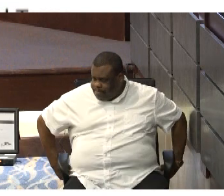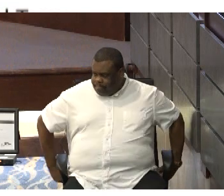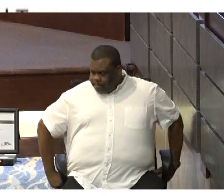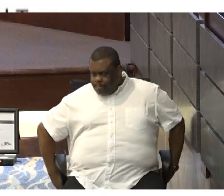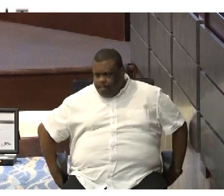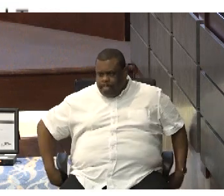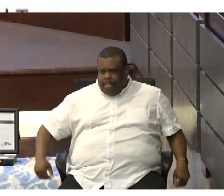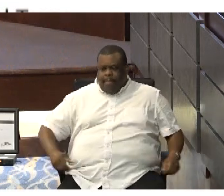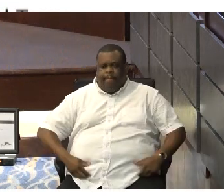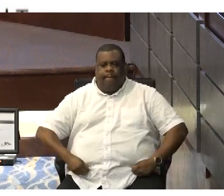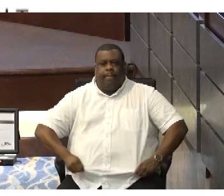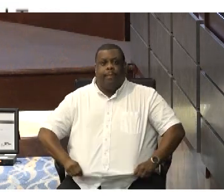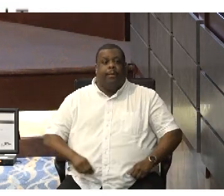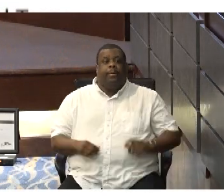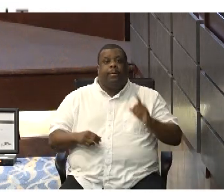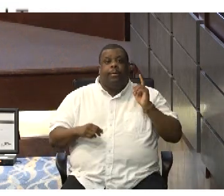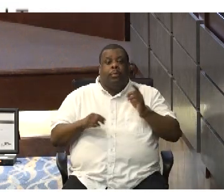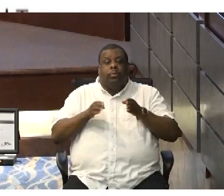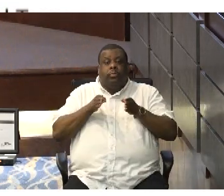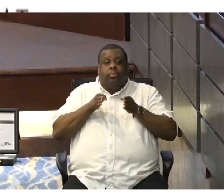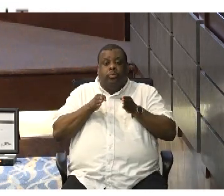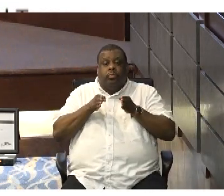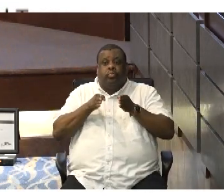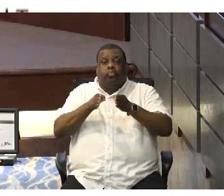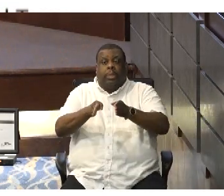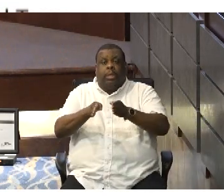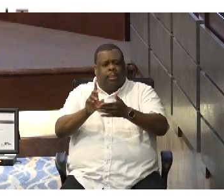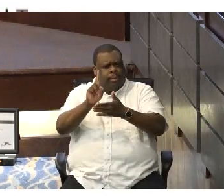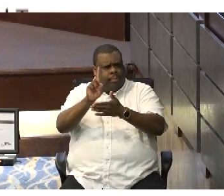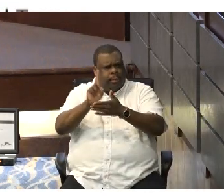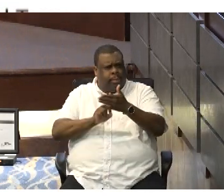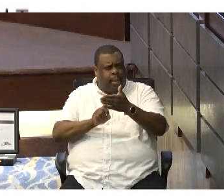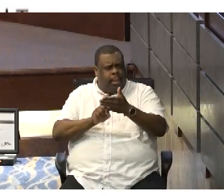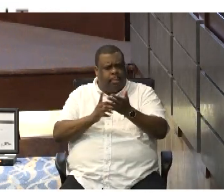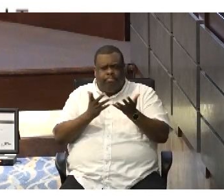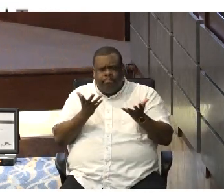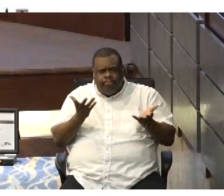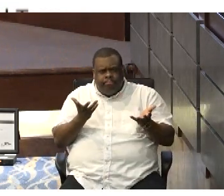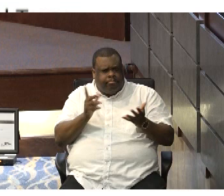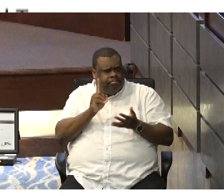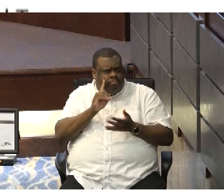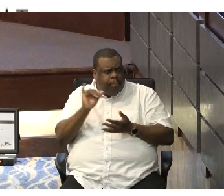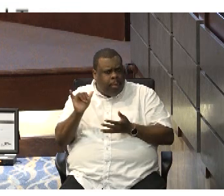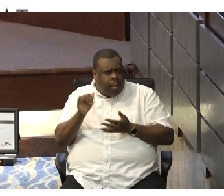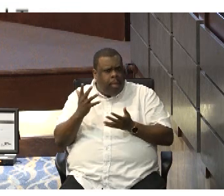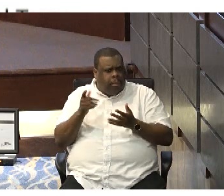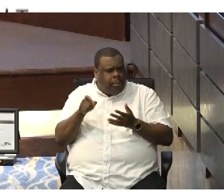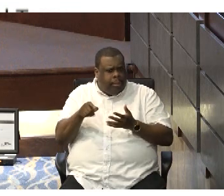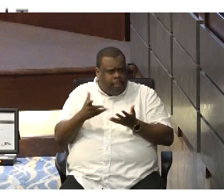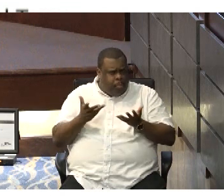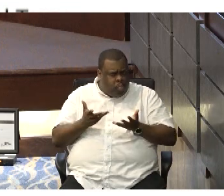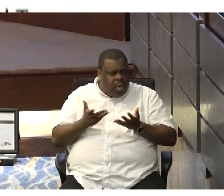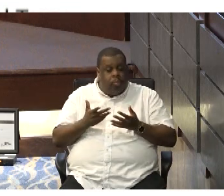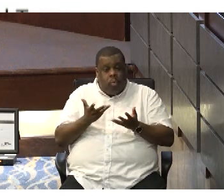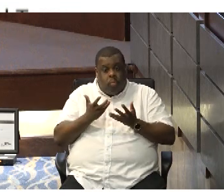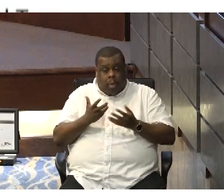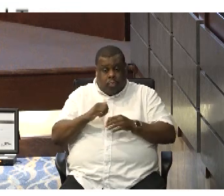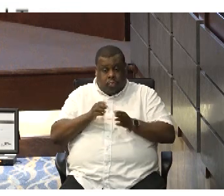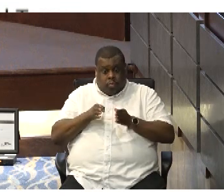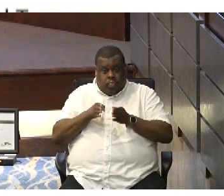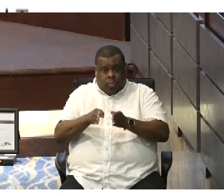really, we want streets that are safe. We want streets that are maintainable. We want streets that are sustainable. We want to be at